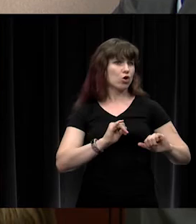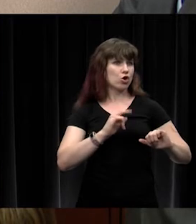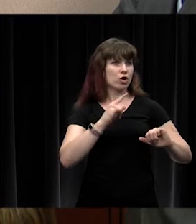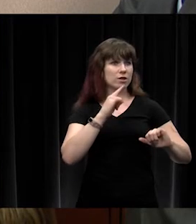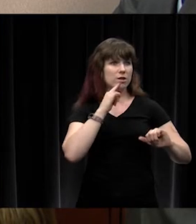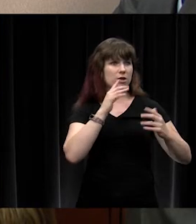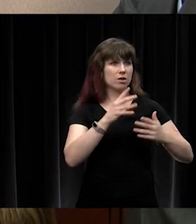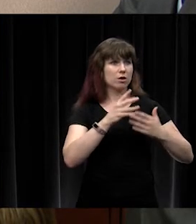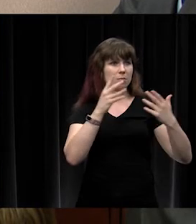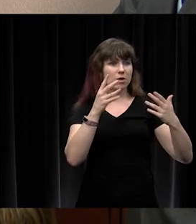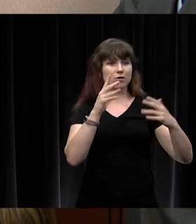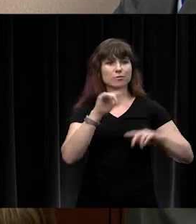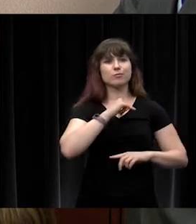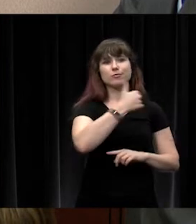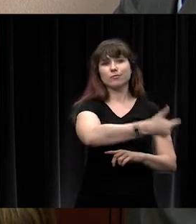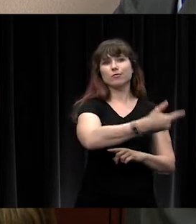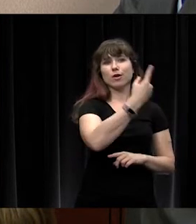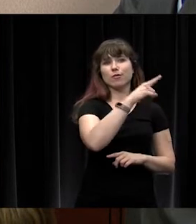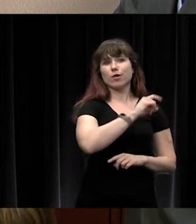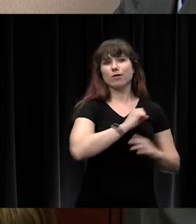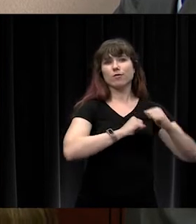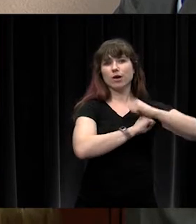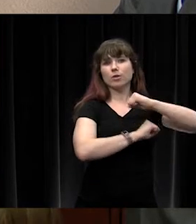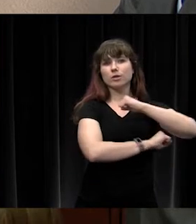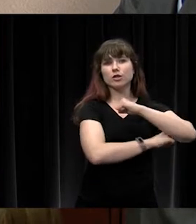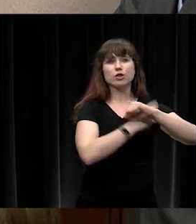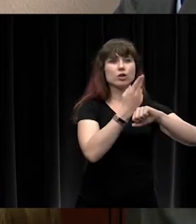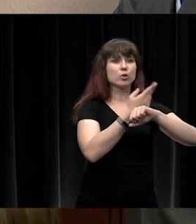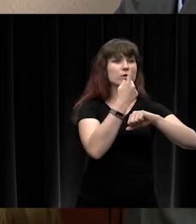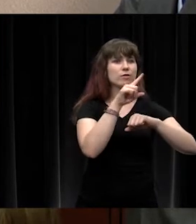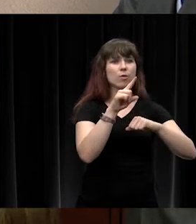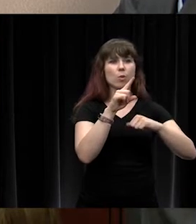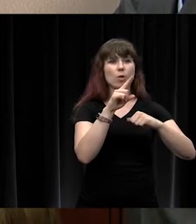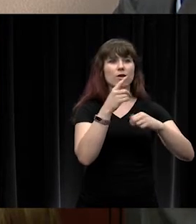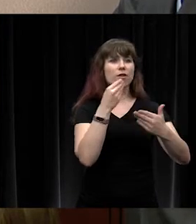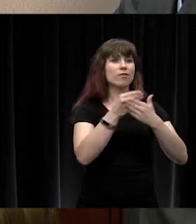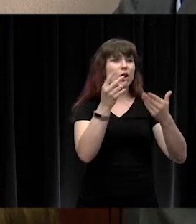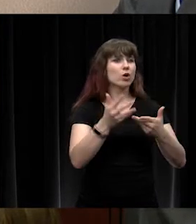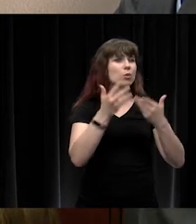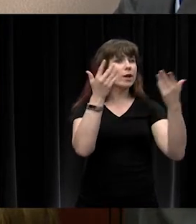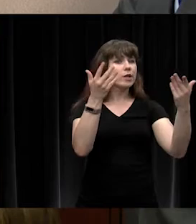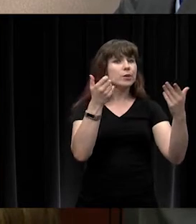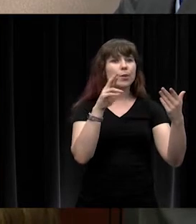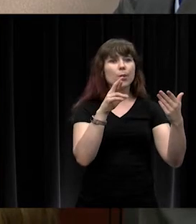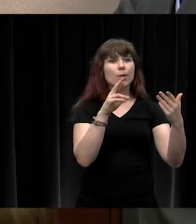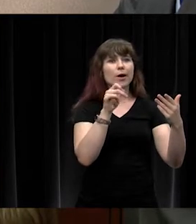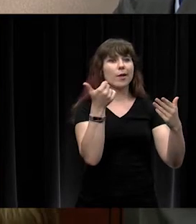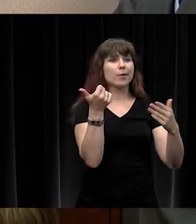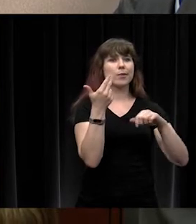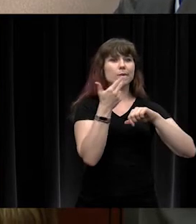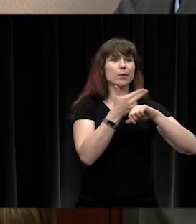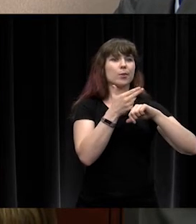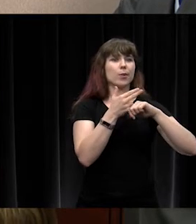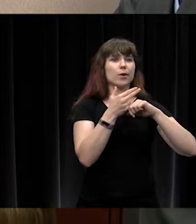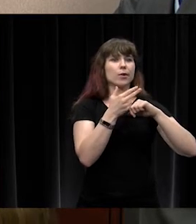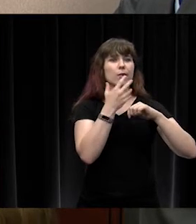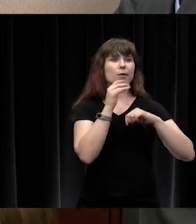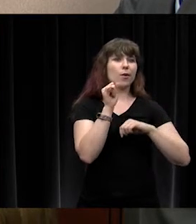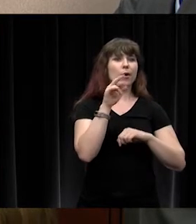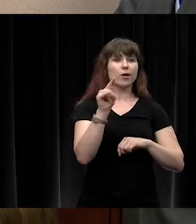turn it over to the foundation, and use it for auctions or just fundraisers. I think that's a great idea. If you want a little piece of Olathe